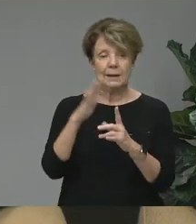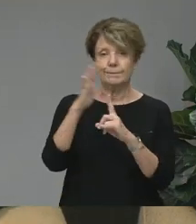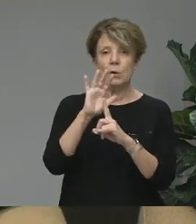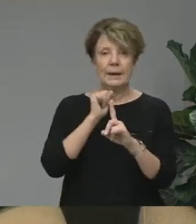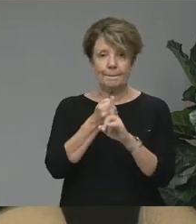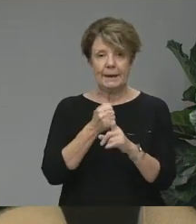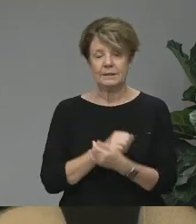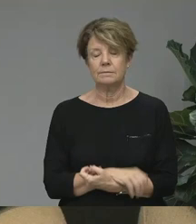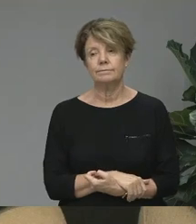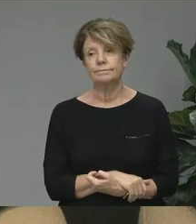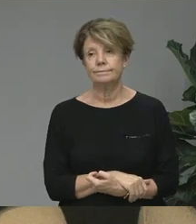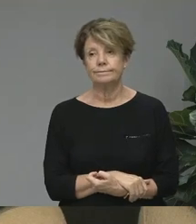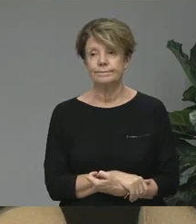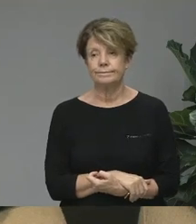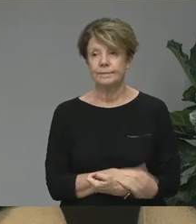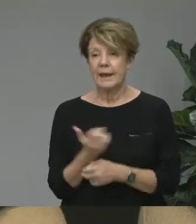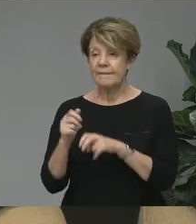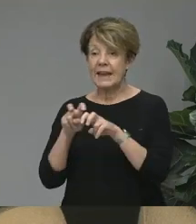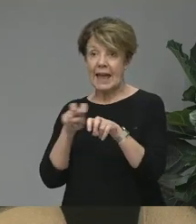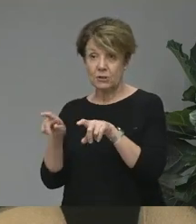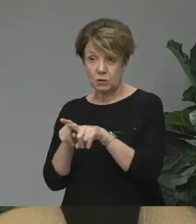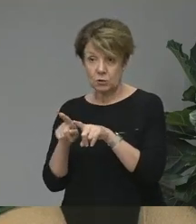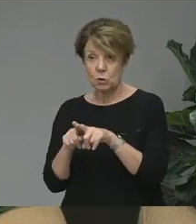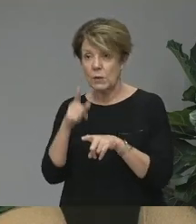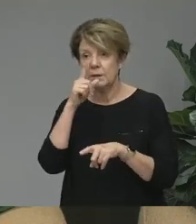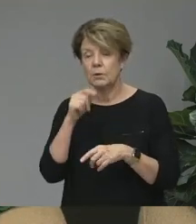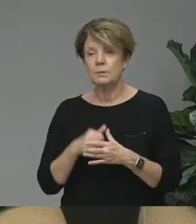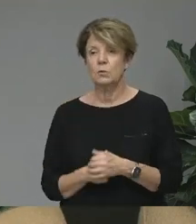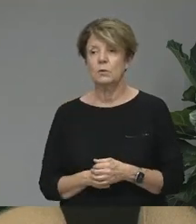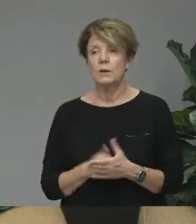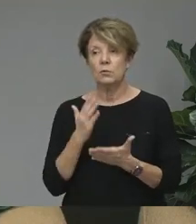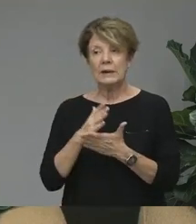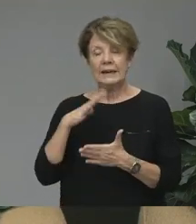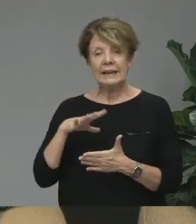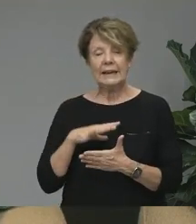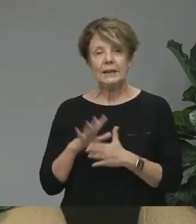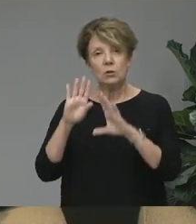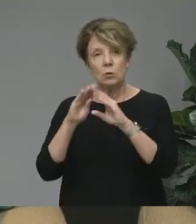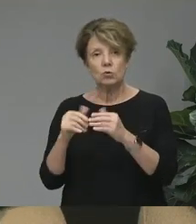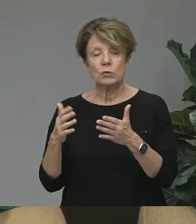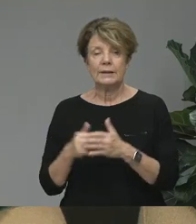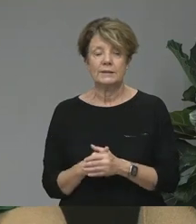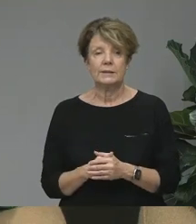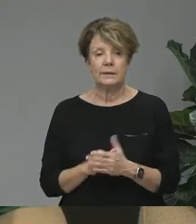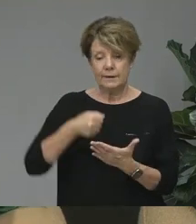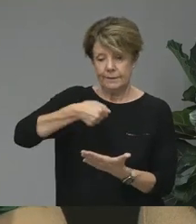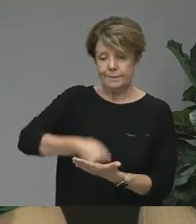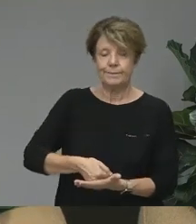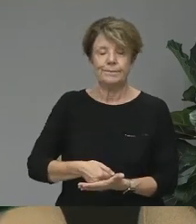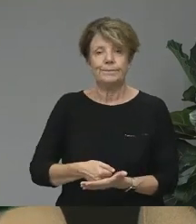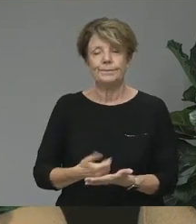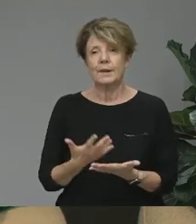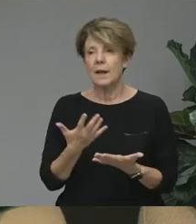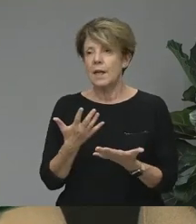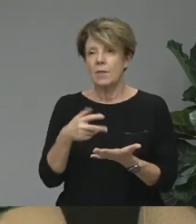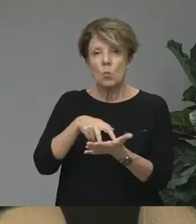lie. Having a cause of action is also necessary to address the fundamental impotence